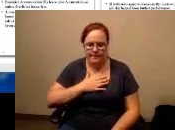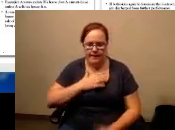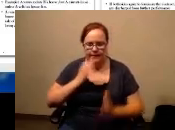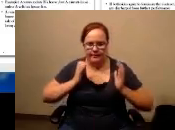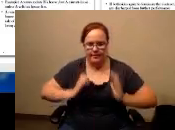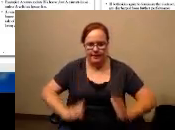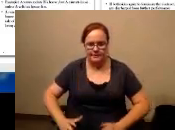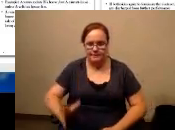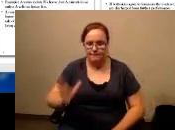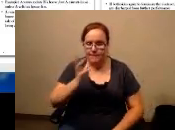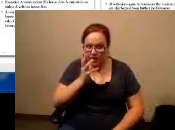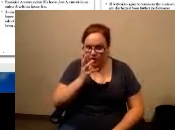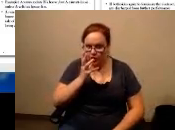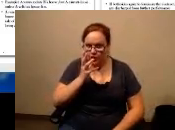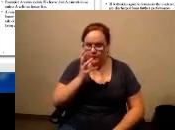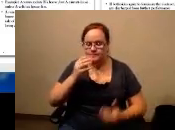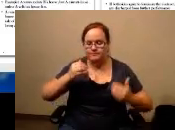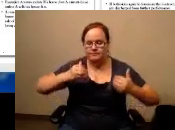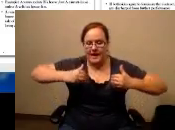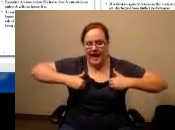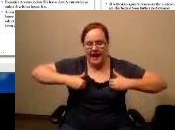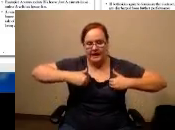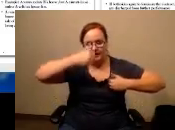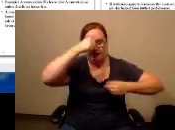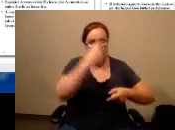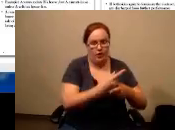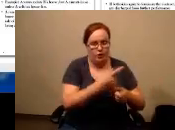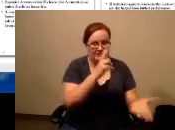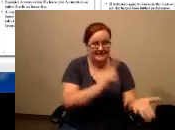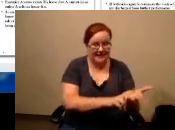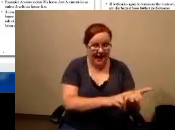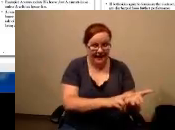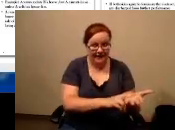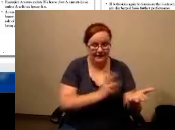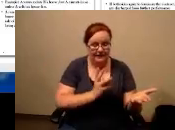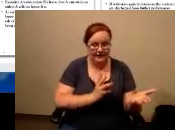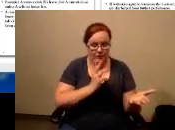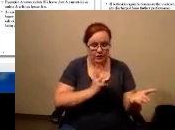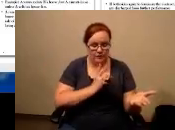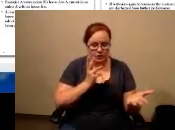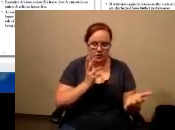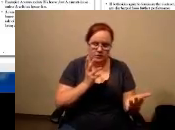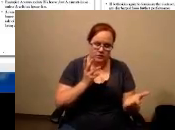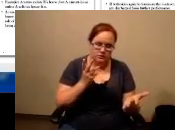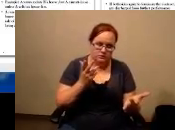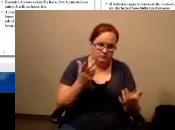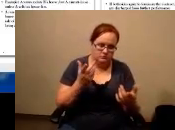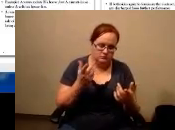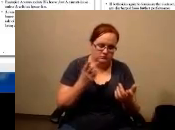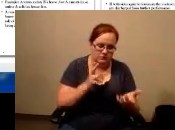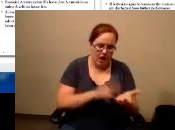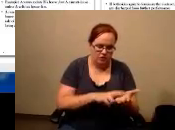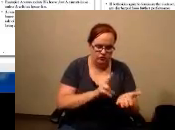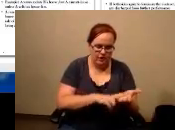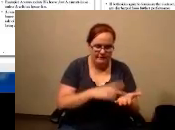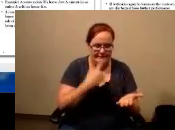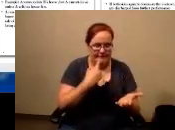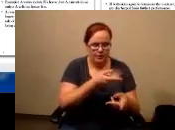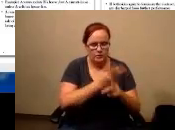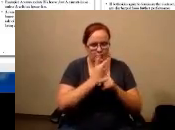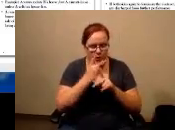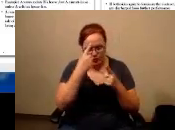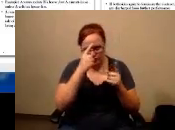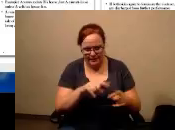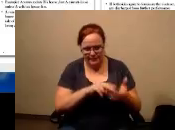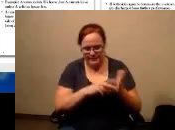client's mother had her brother sign a formal contract called loan agreement, and so that there was no